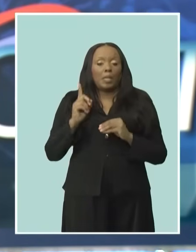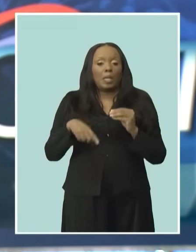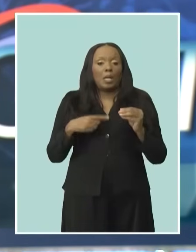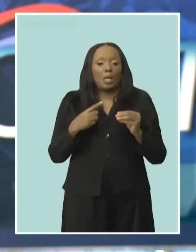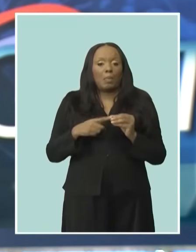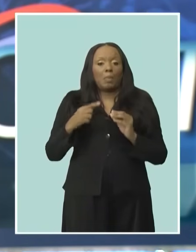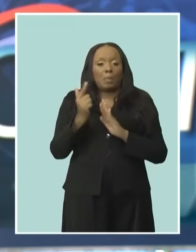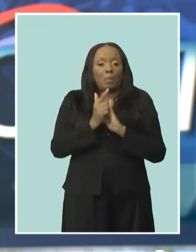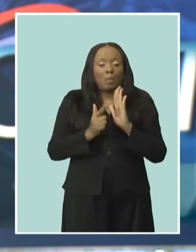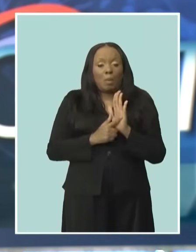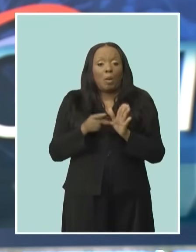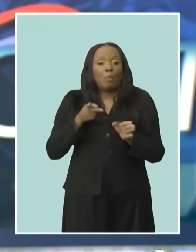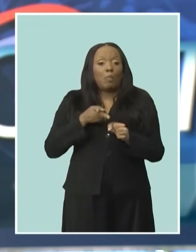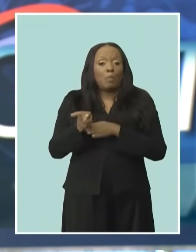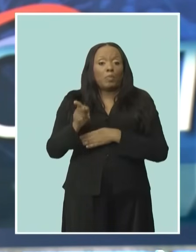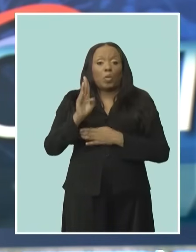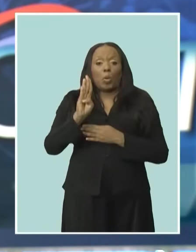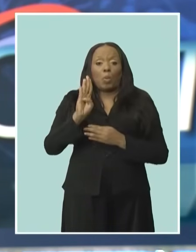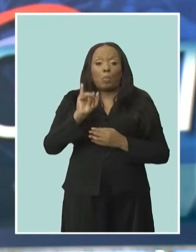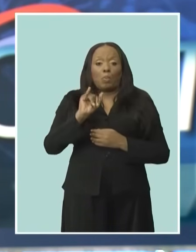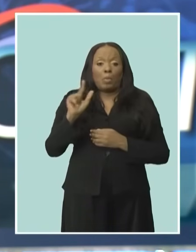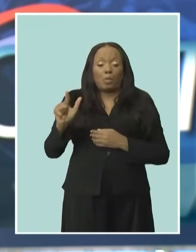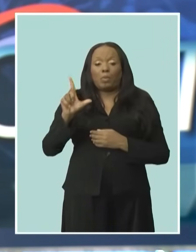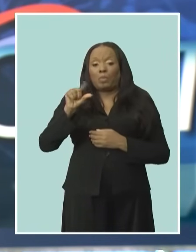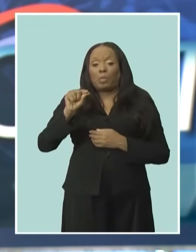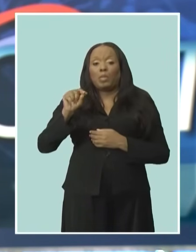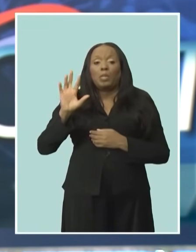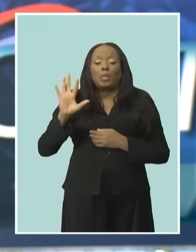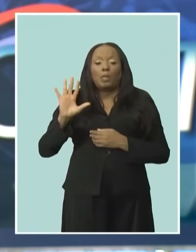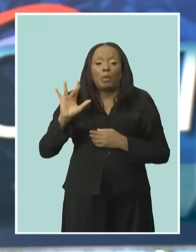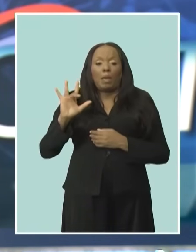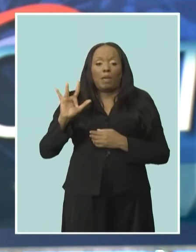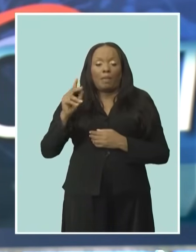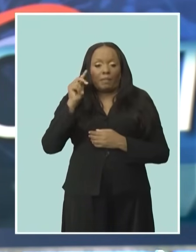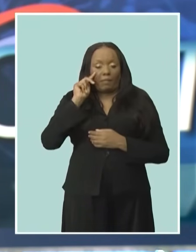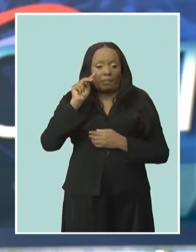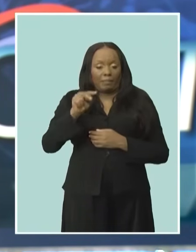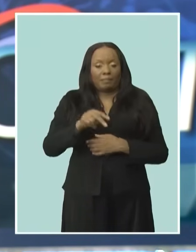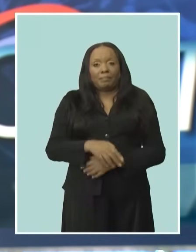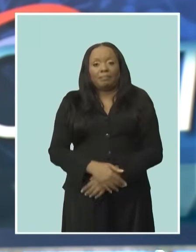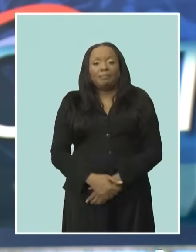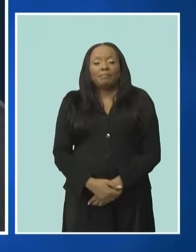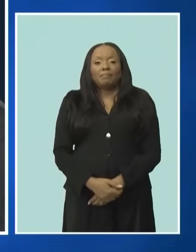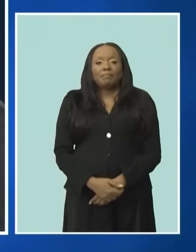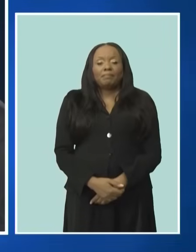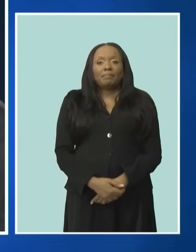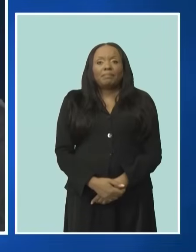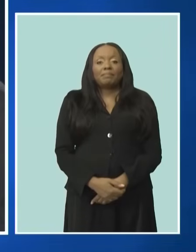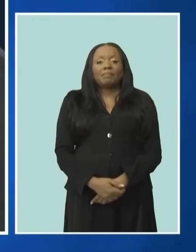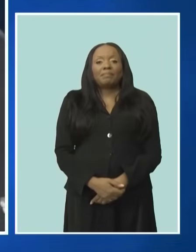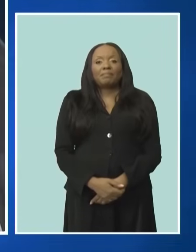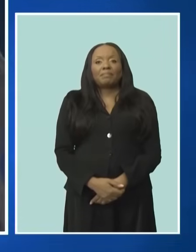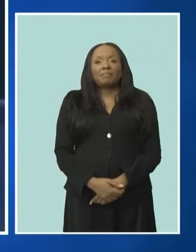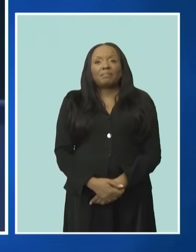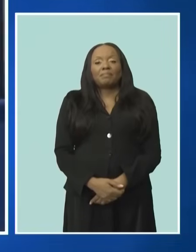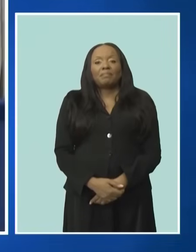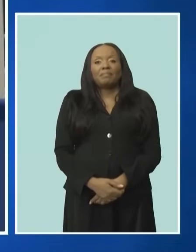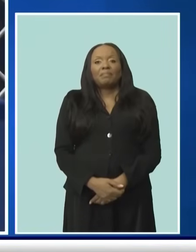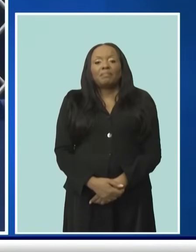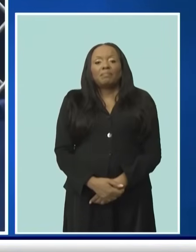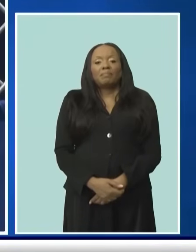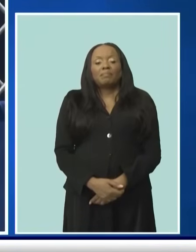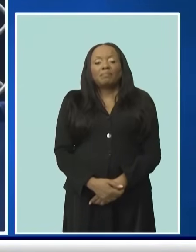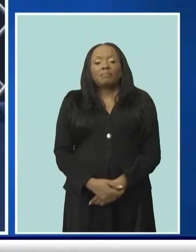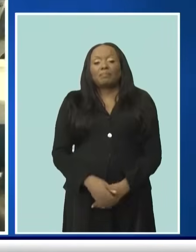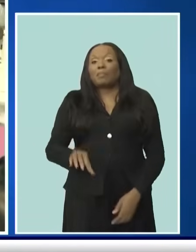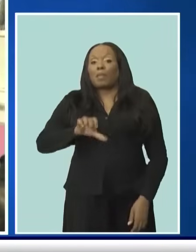Legal Profession Bill 2025. Our Anesta Henry has that story. Some of the new